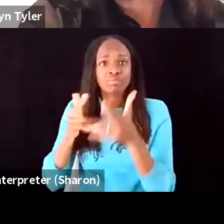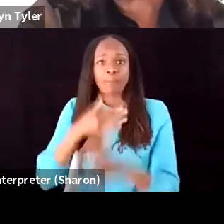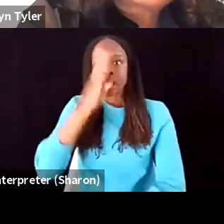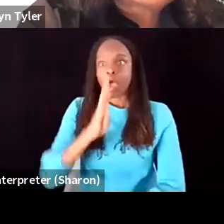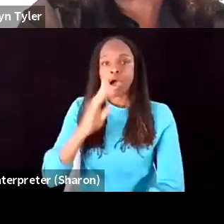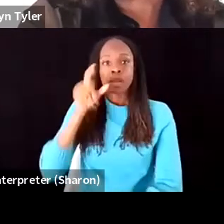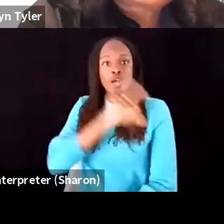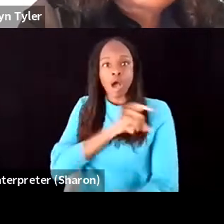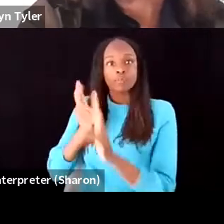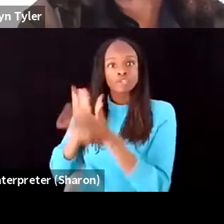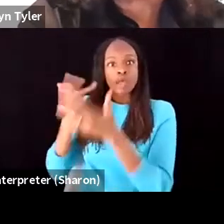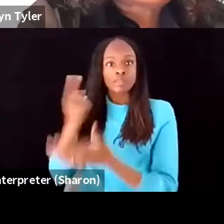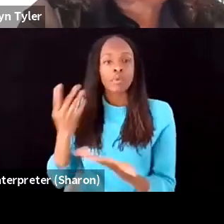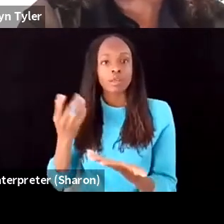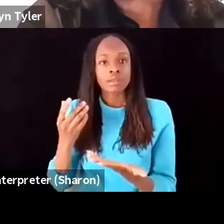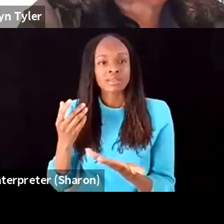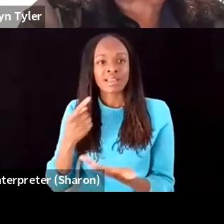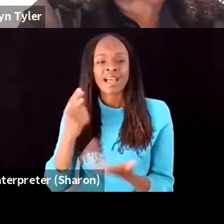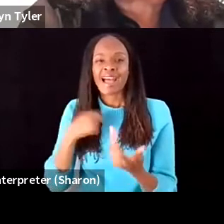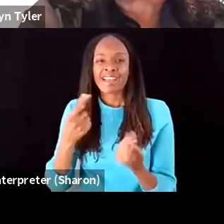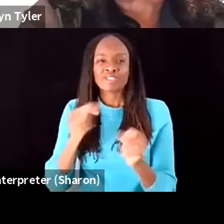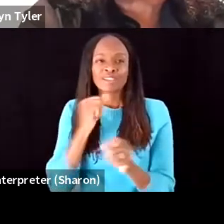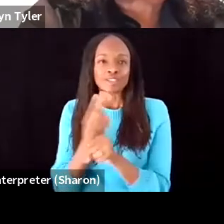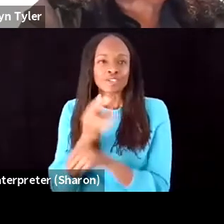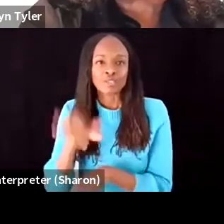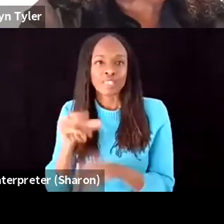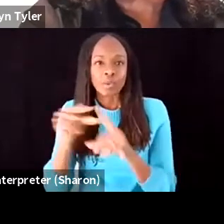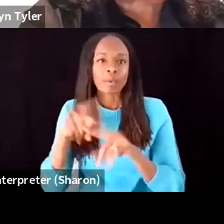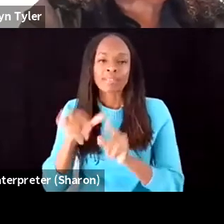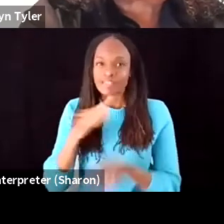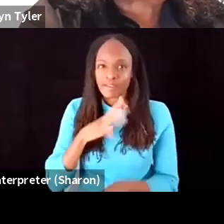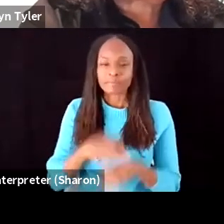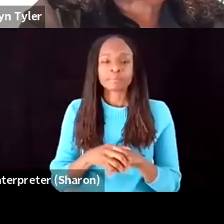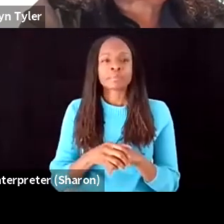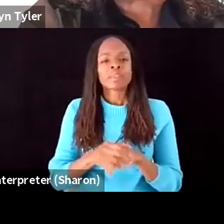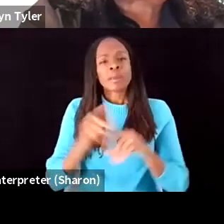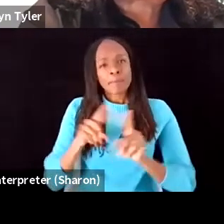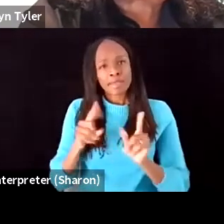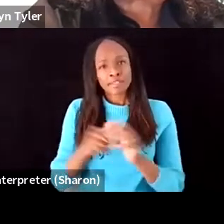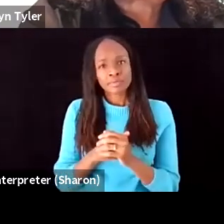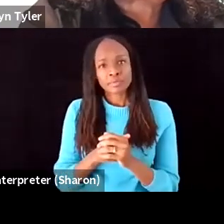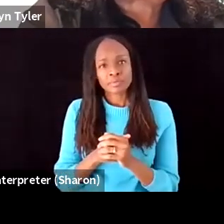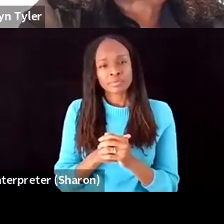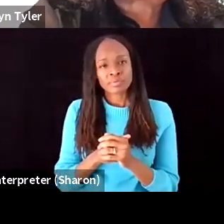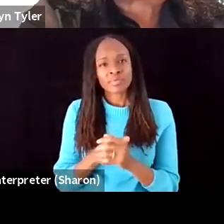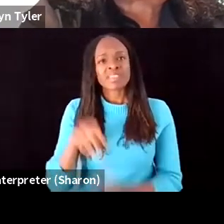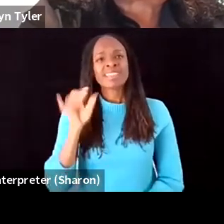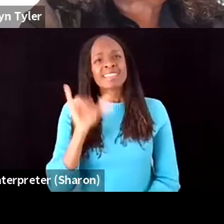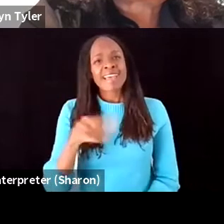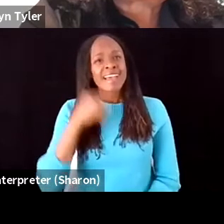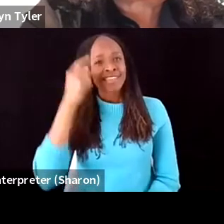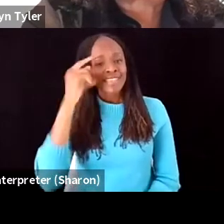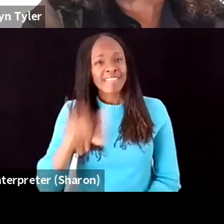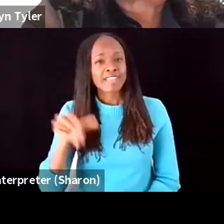somebody. Although cops try not to use that word. They don't like that, and that's fine. But so that's I think